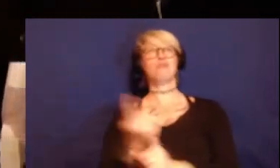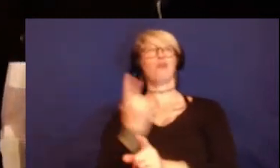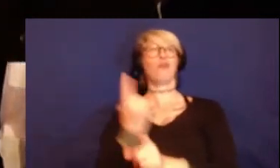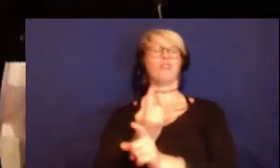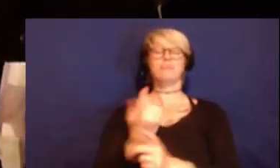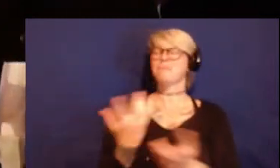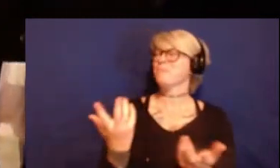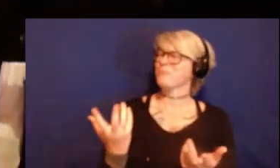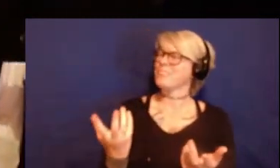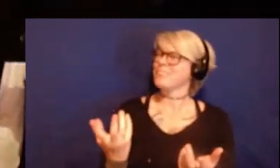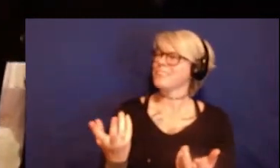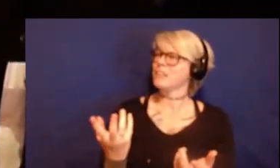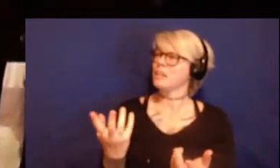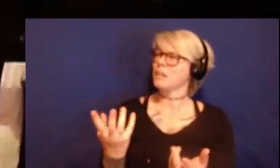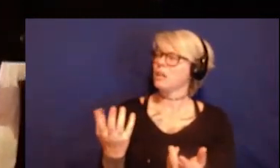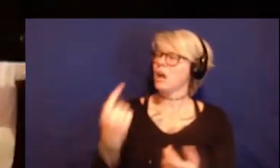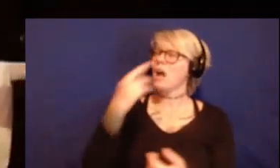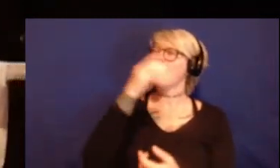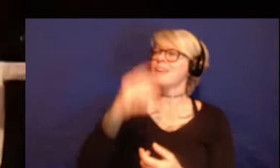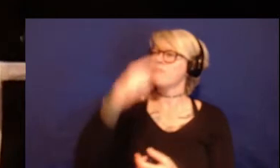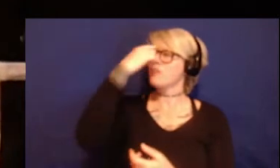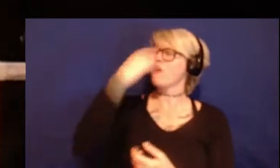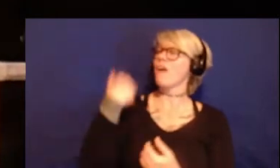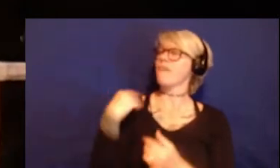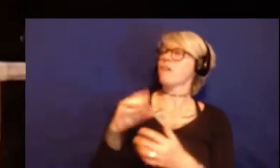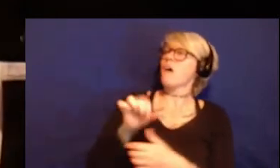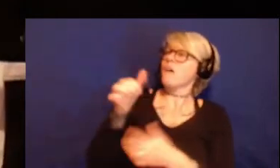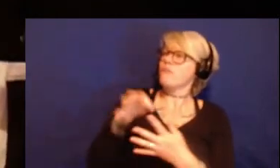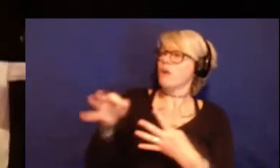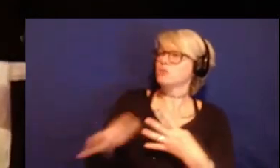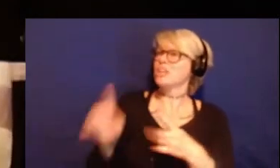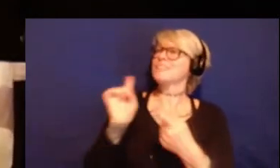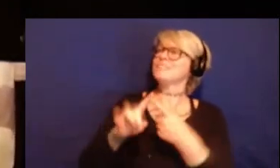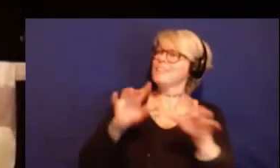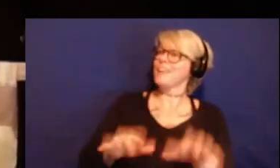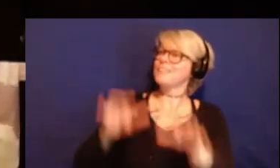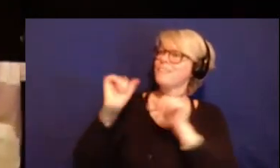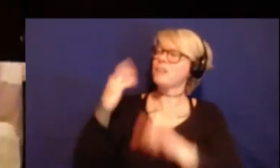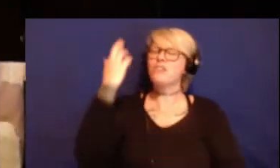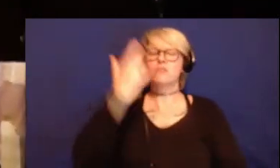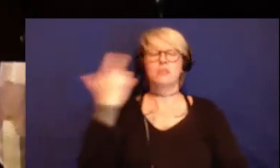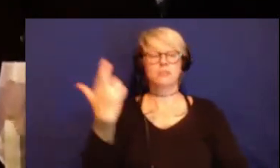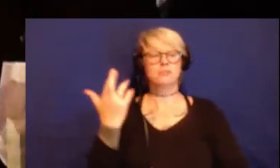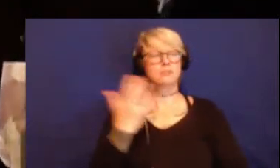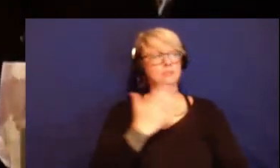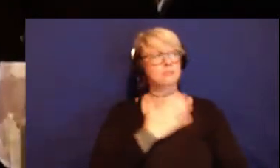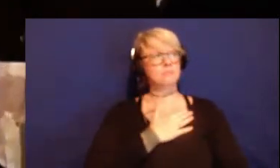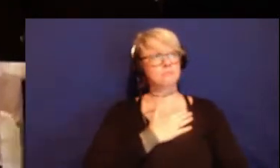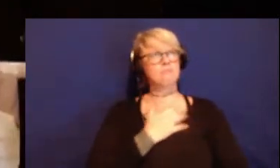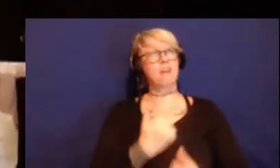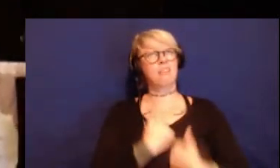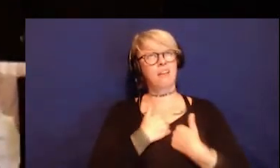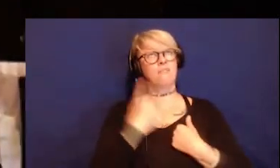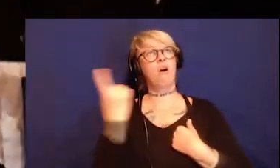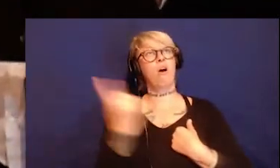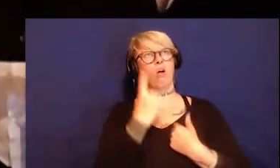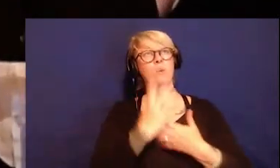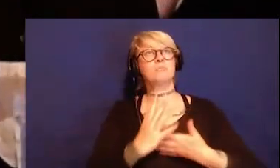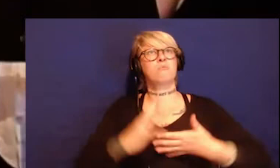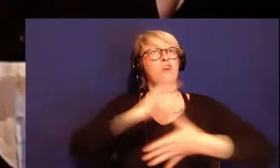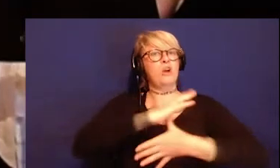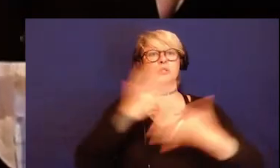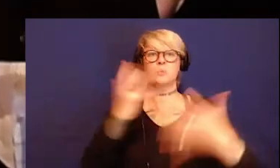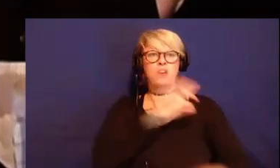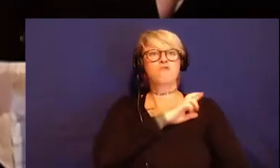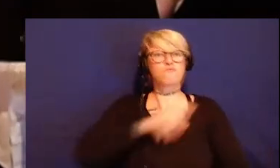I never thought there was an alternative until I left. And I realized that all my life I had put the institution first and never once